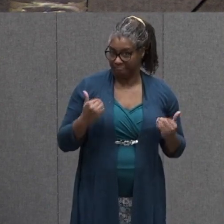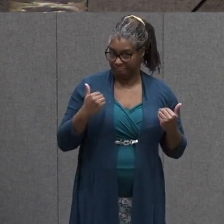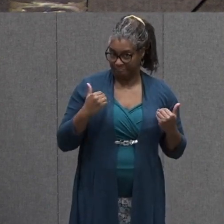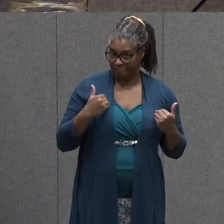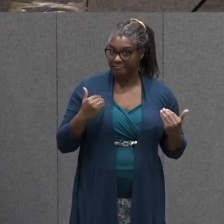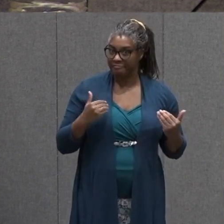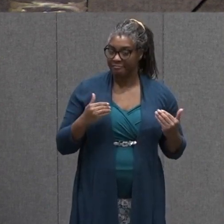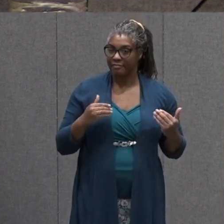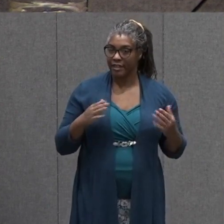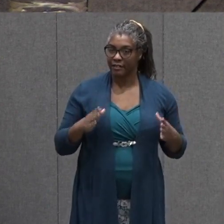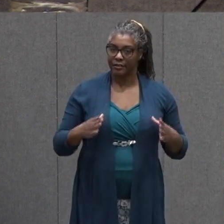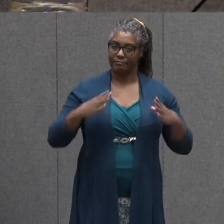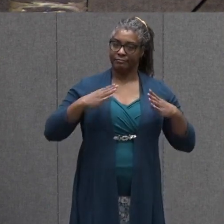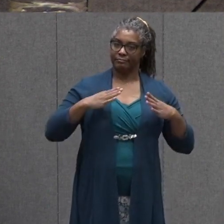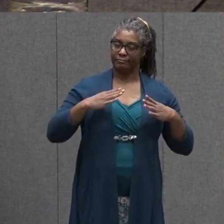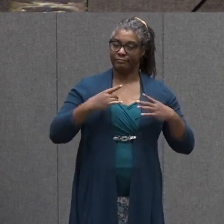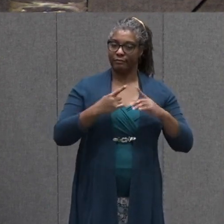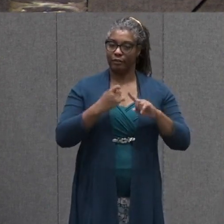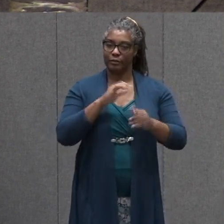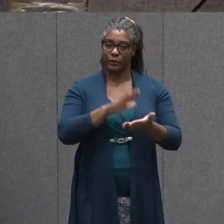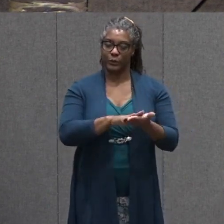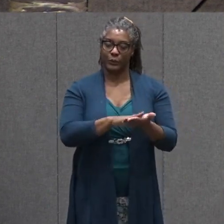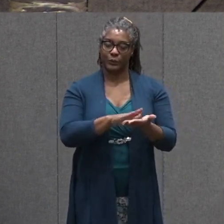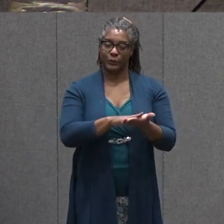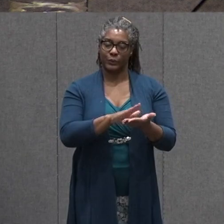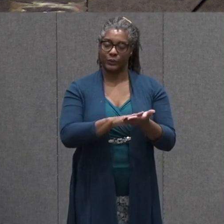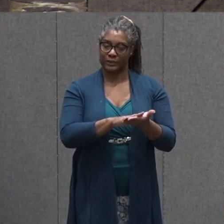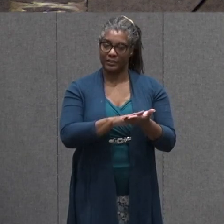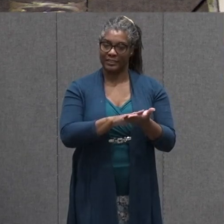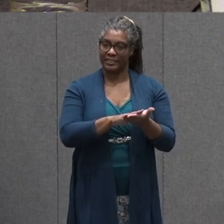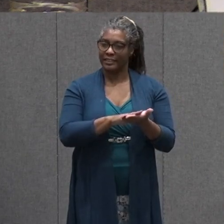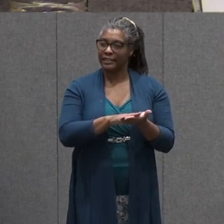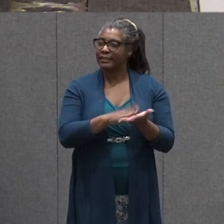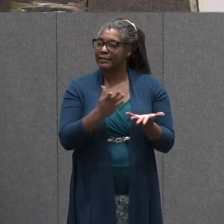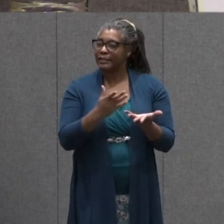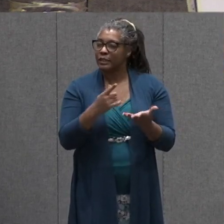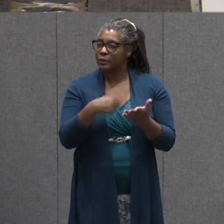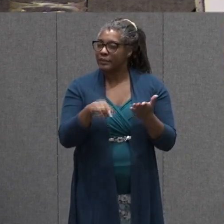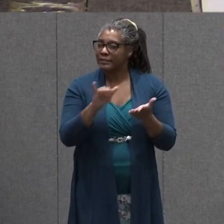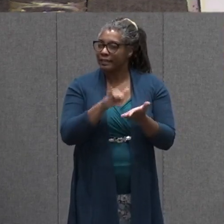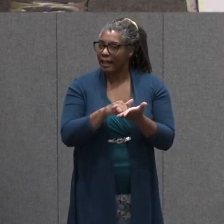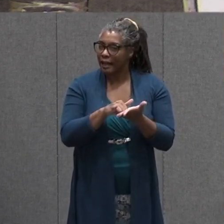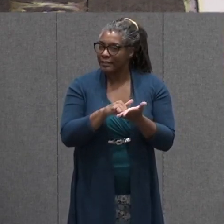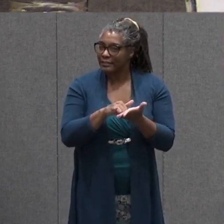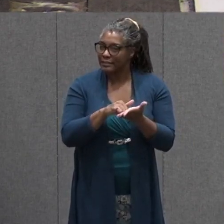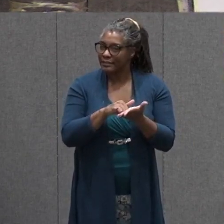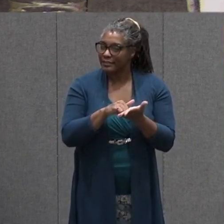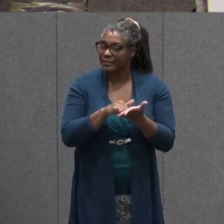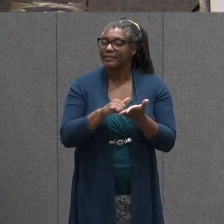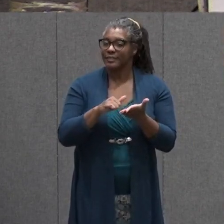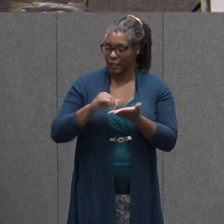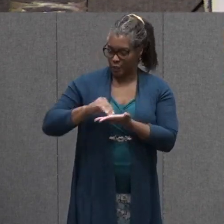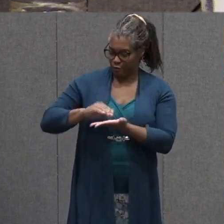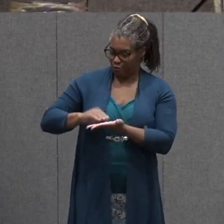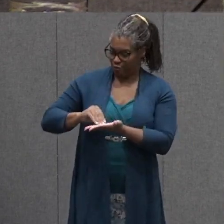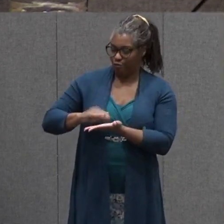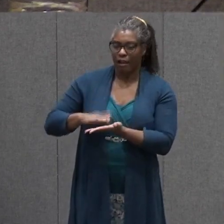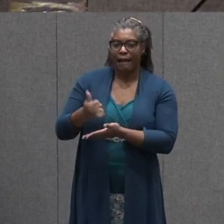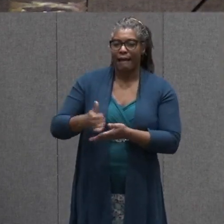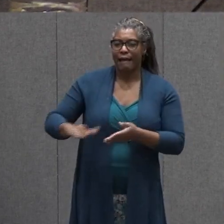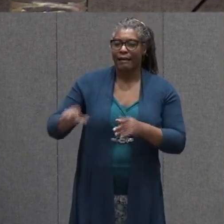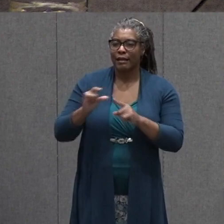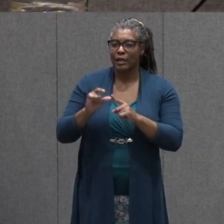disperse. There's little things coming outside of the flowers. I think that those are the seeds. So in this,